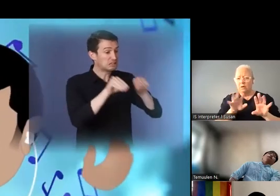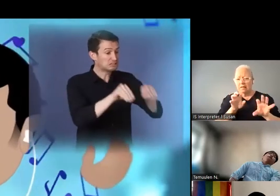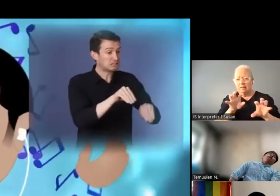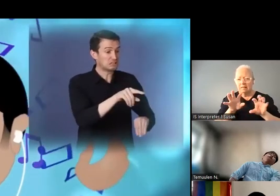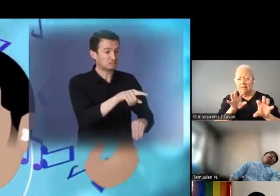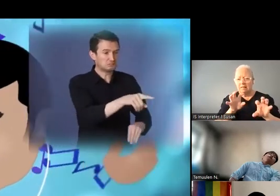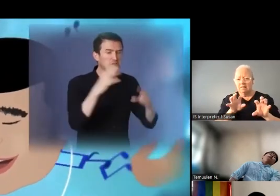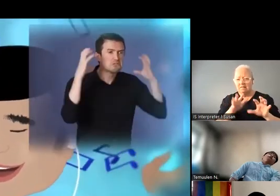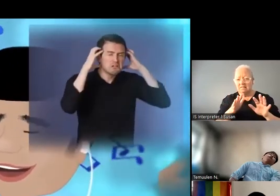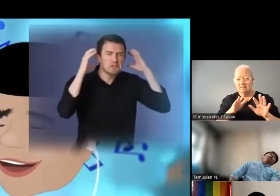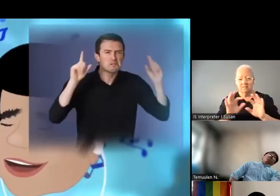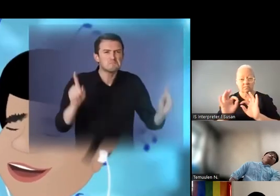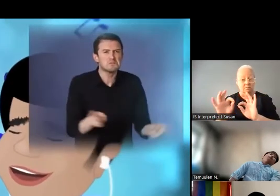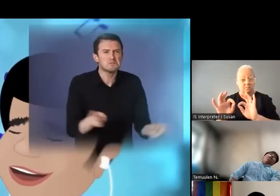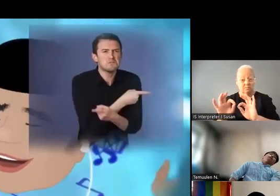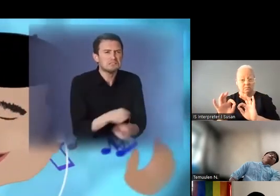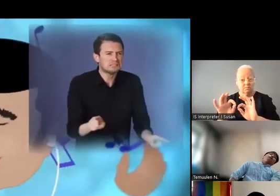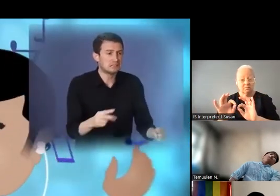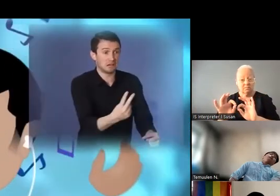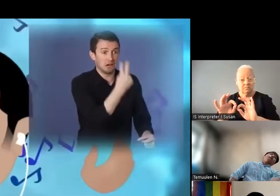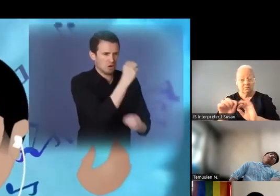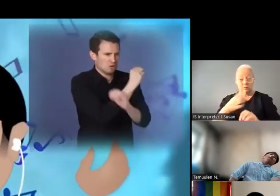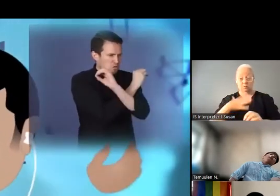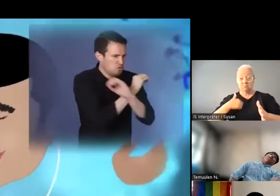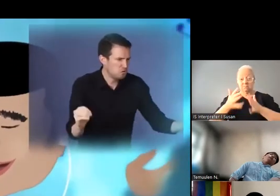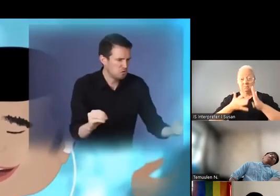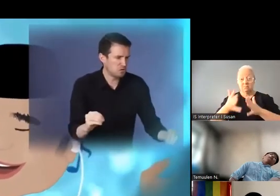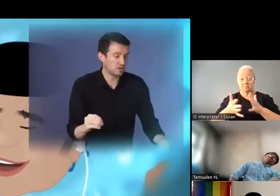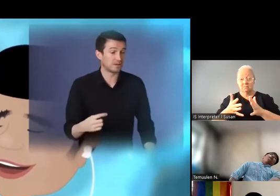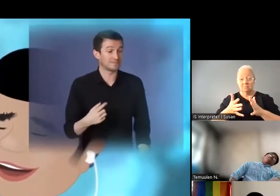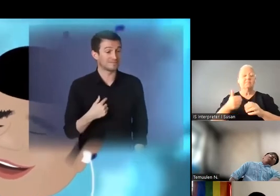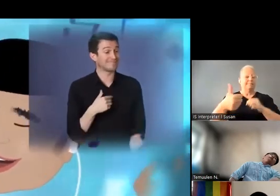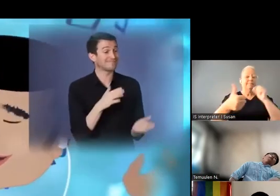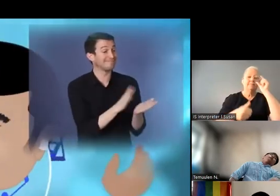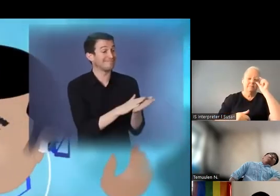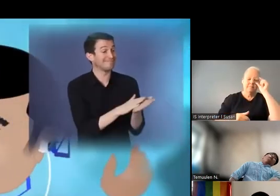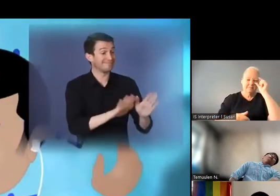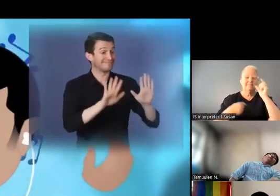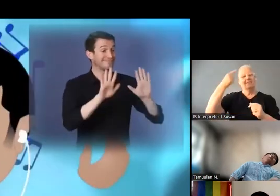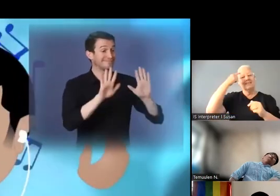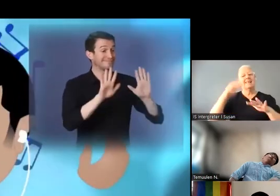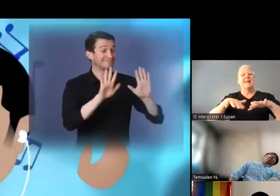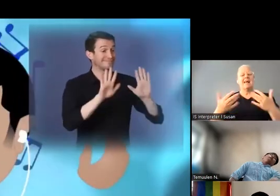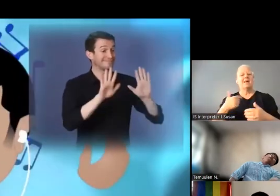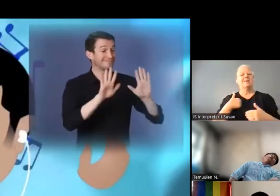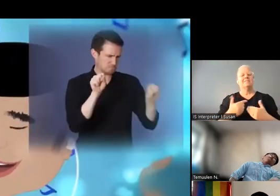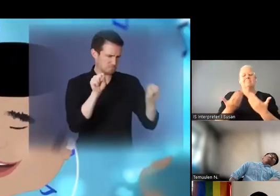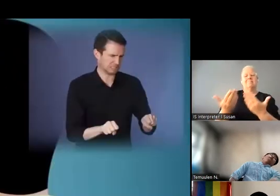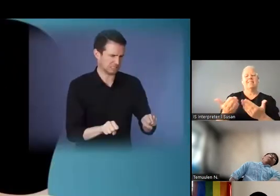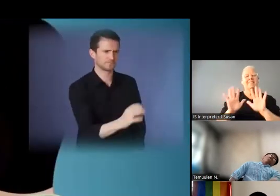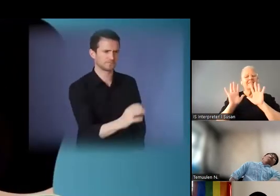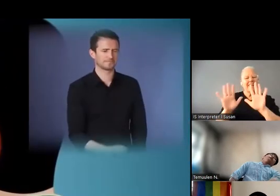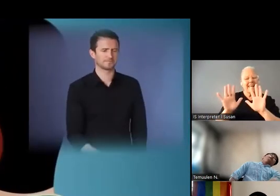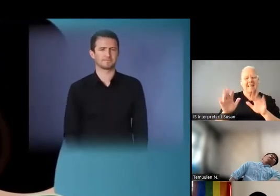you listen to music rather than concentrating in my class. So how do I give you a 10? And that is when I again explained him what screen reader actually